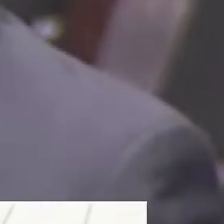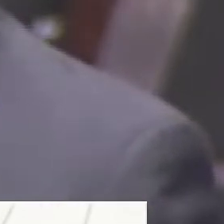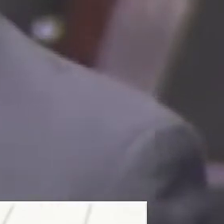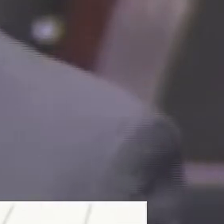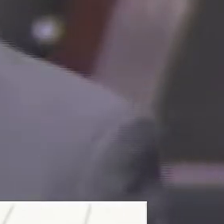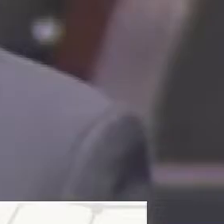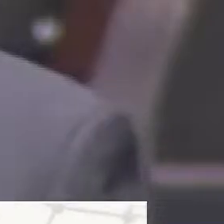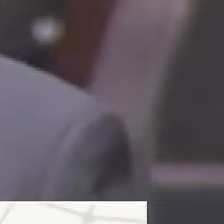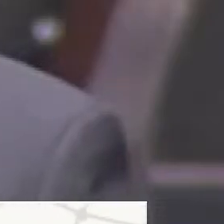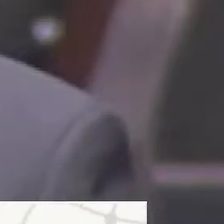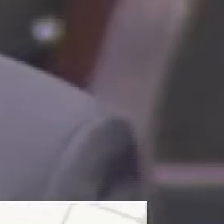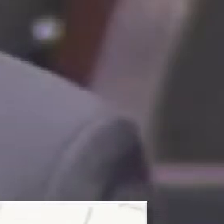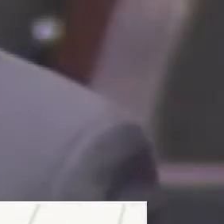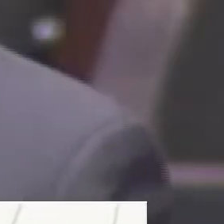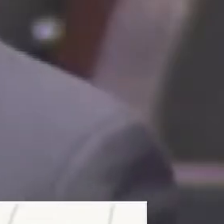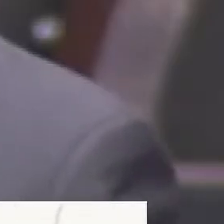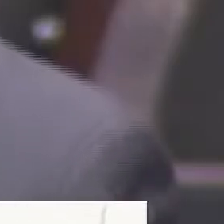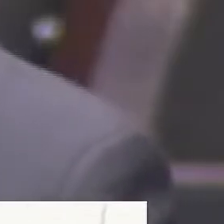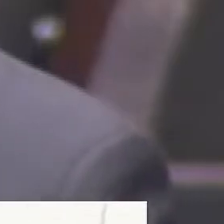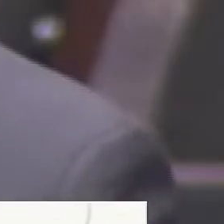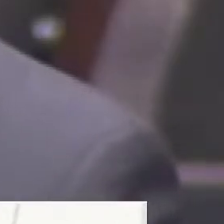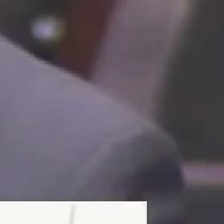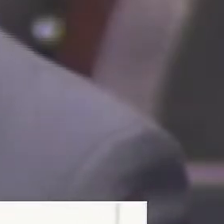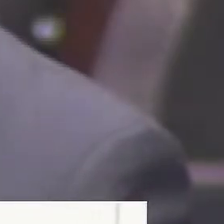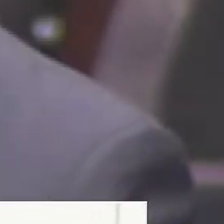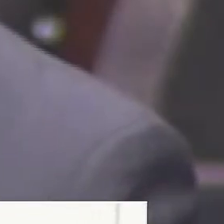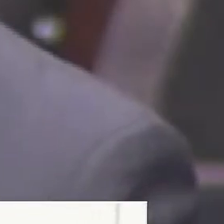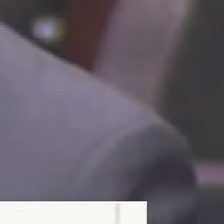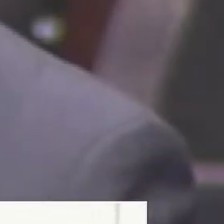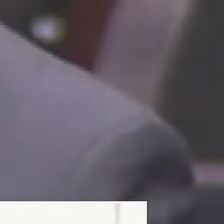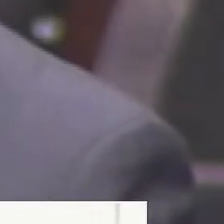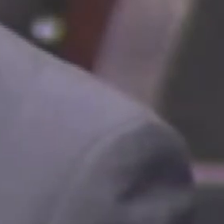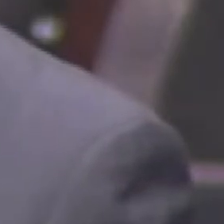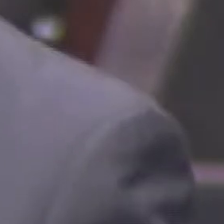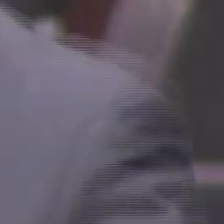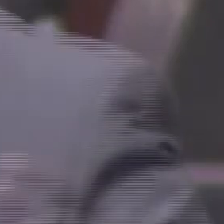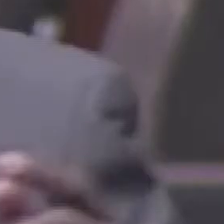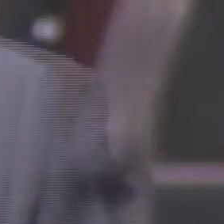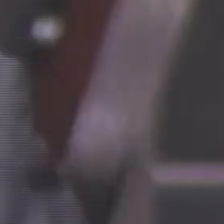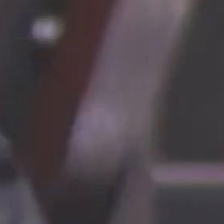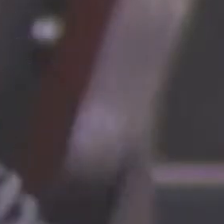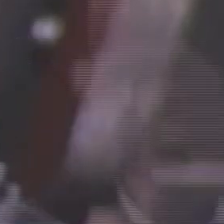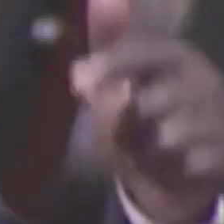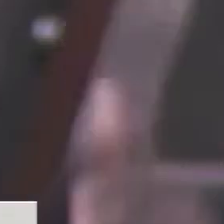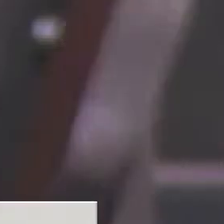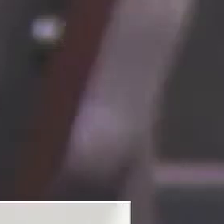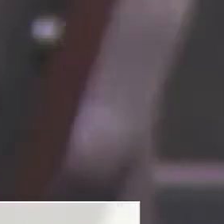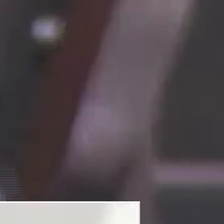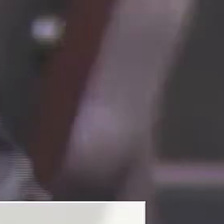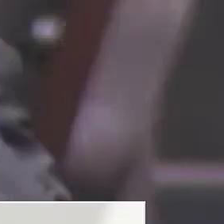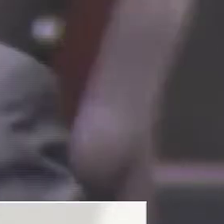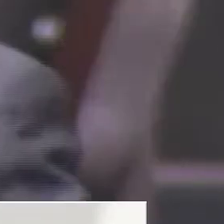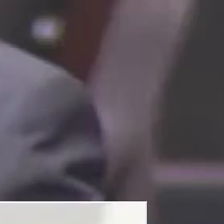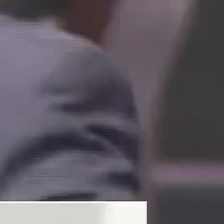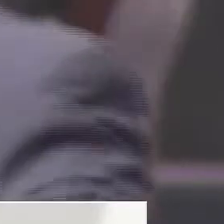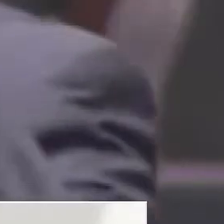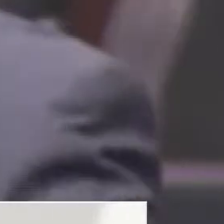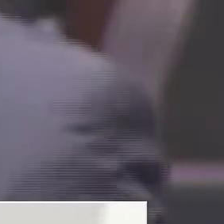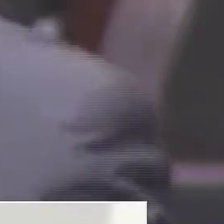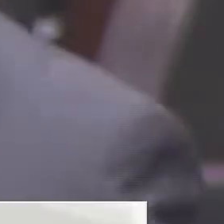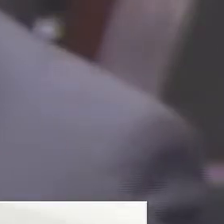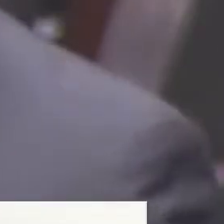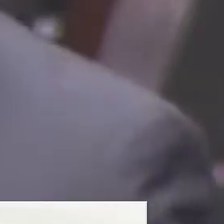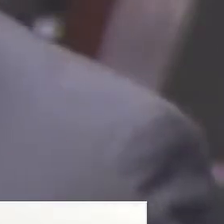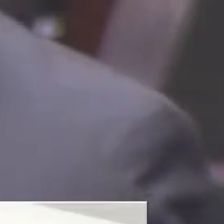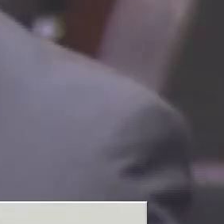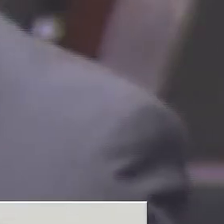We have not been doing it for 7 years, and I have no apologies to make. We have sat with the PSS for education and the CS